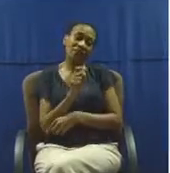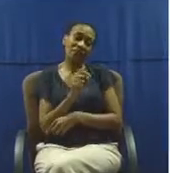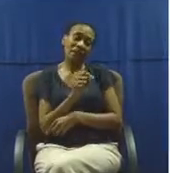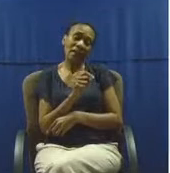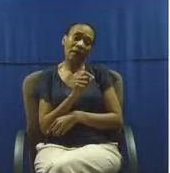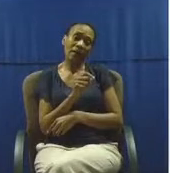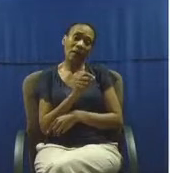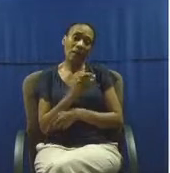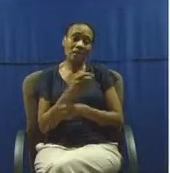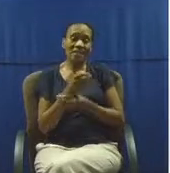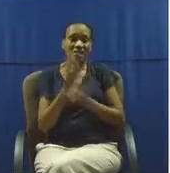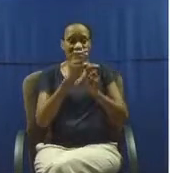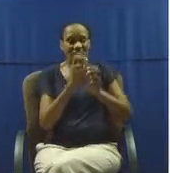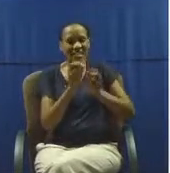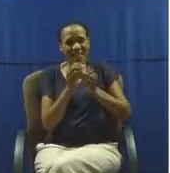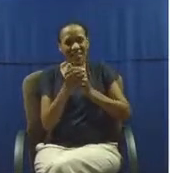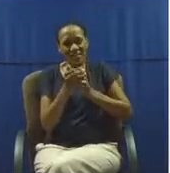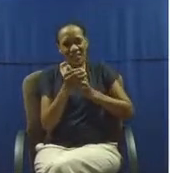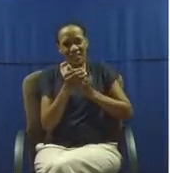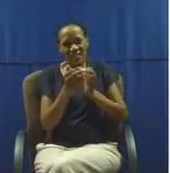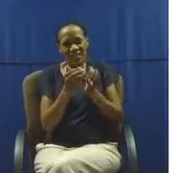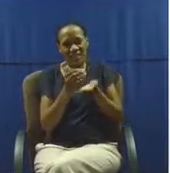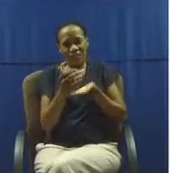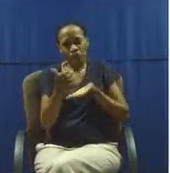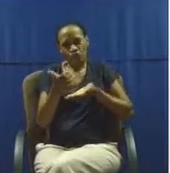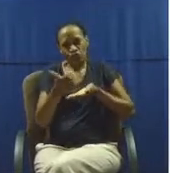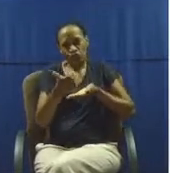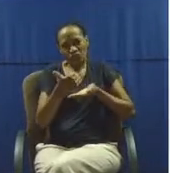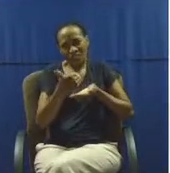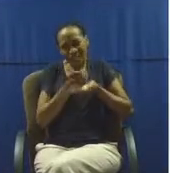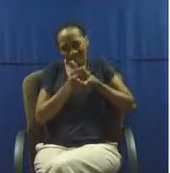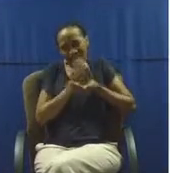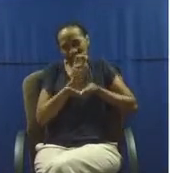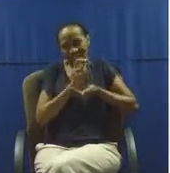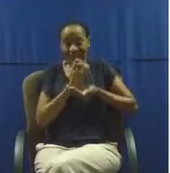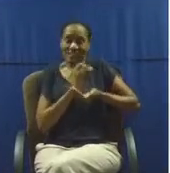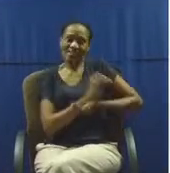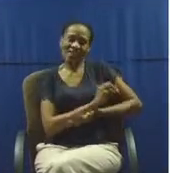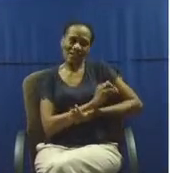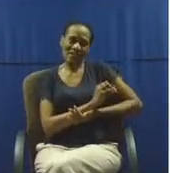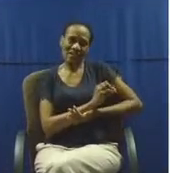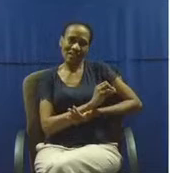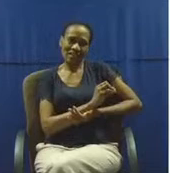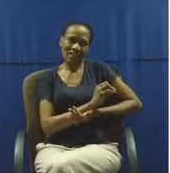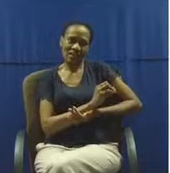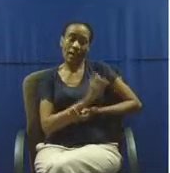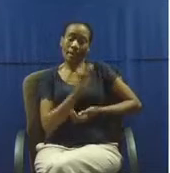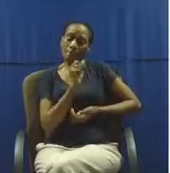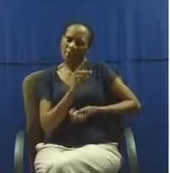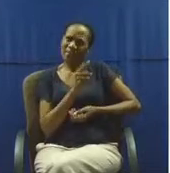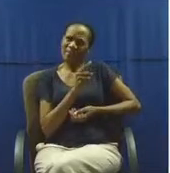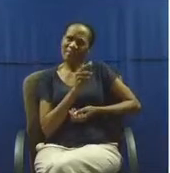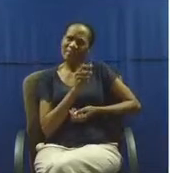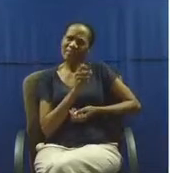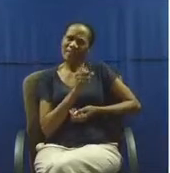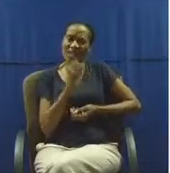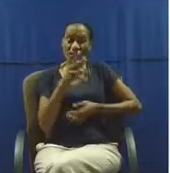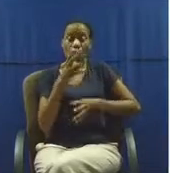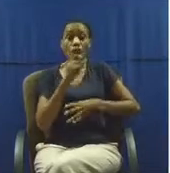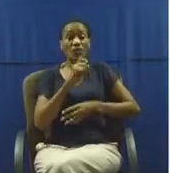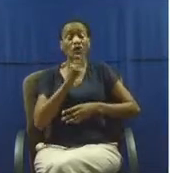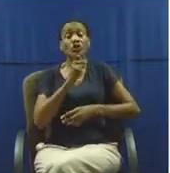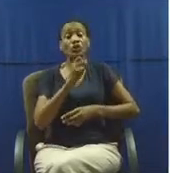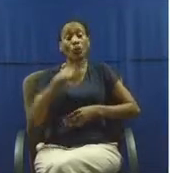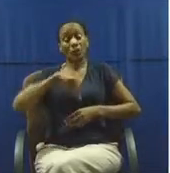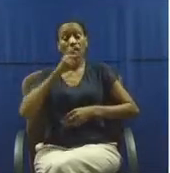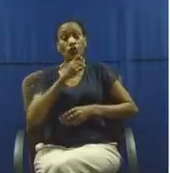there, and we still have that shortage. And that is what gives rise to the load shedding. And